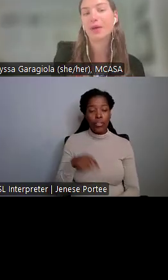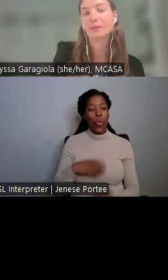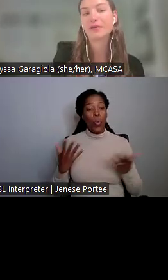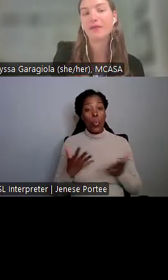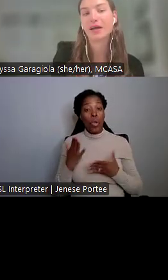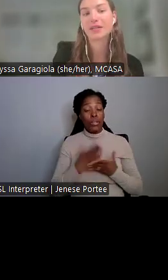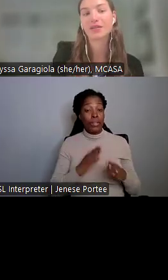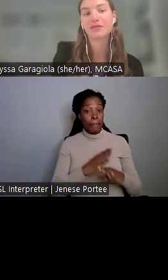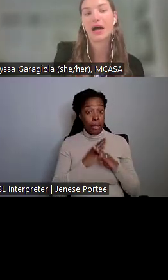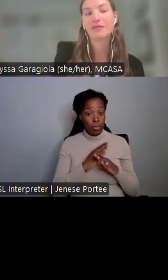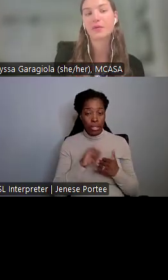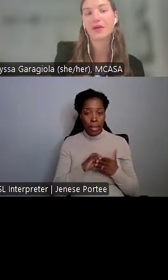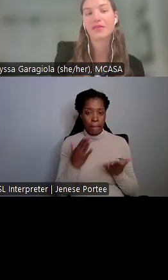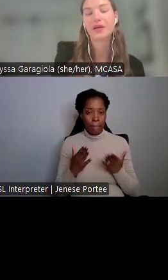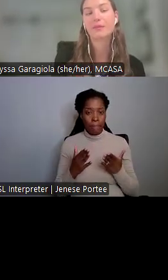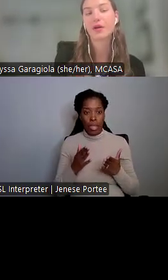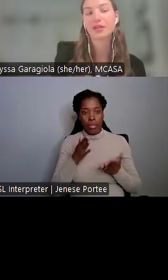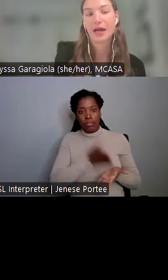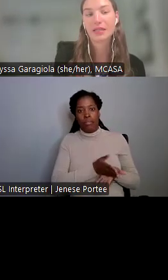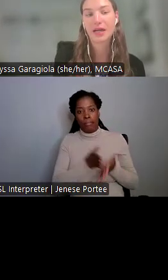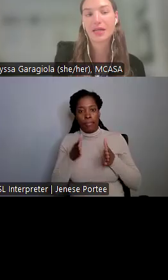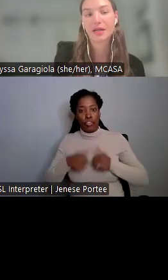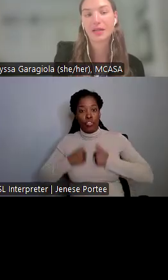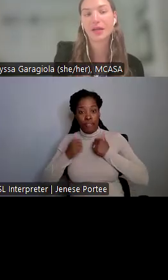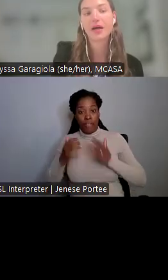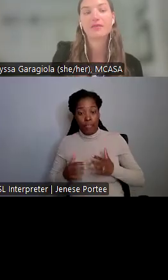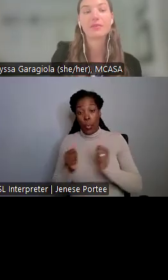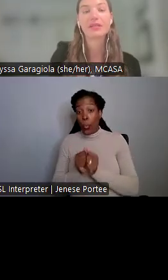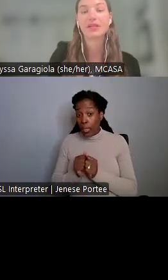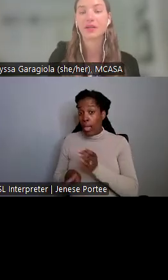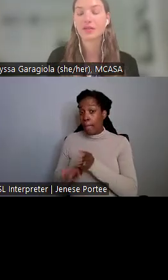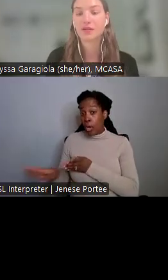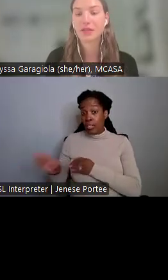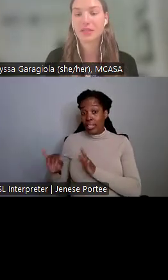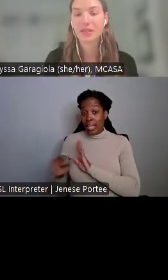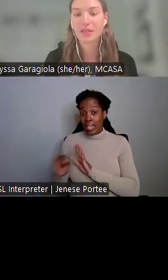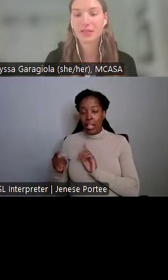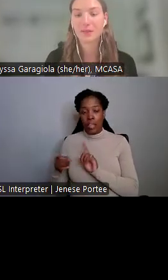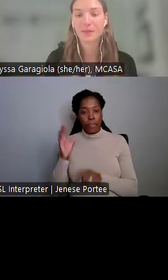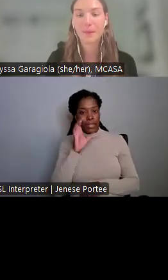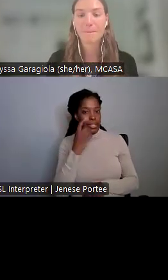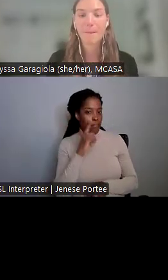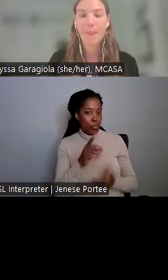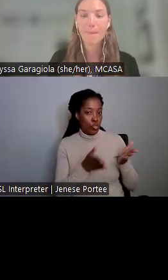barriers that may prevent a survivor with a marginalized identity from seeking